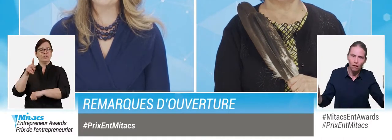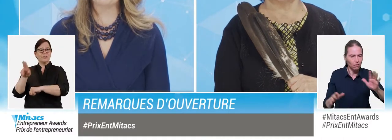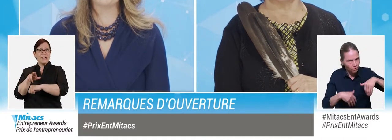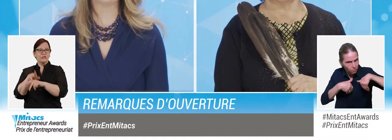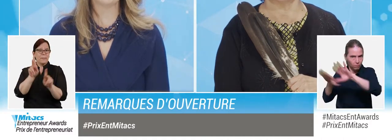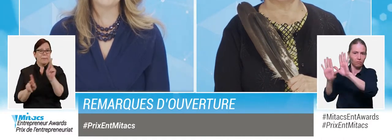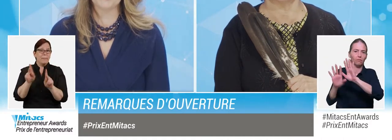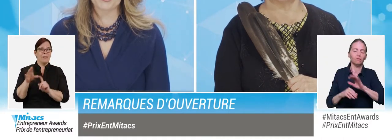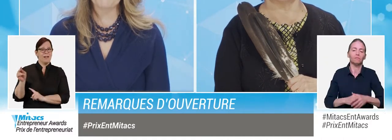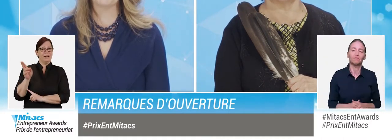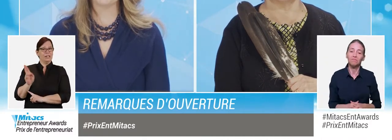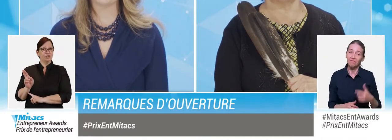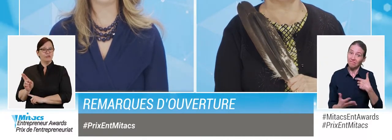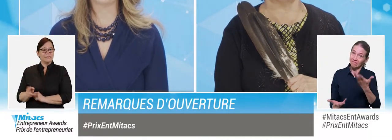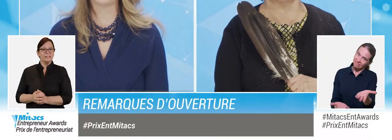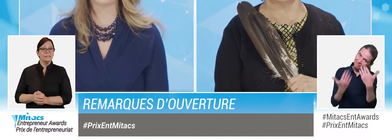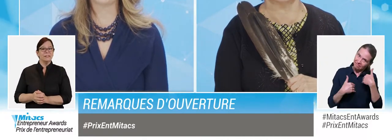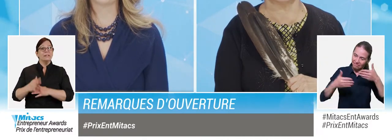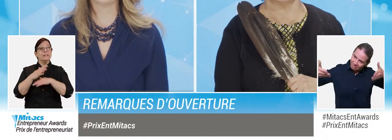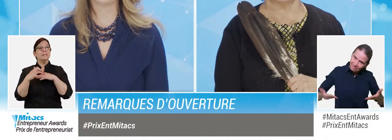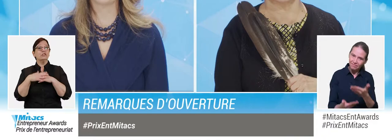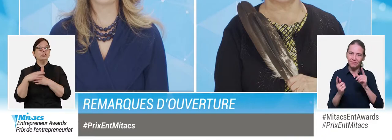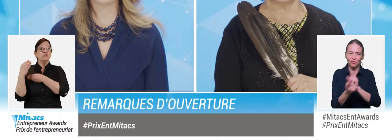in welcoming Elder Kamanda.